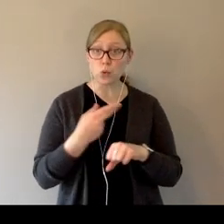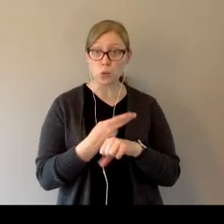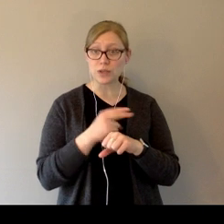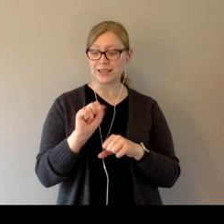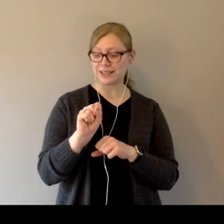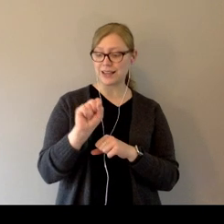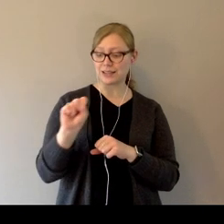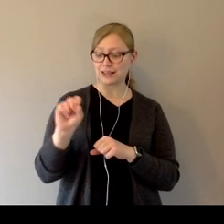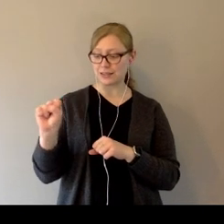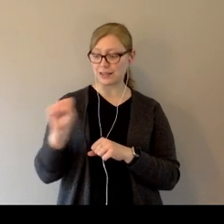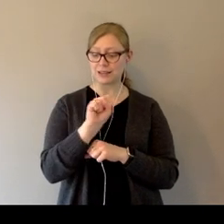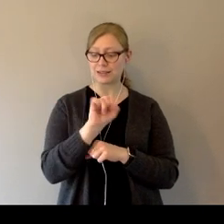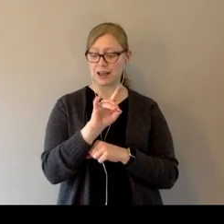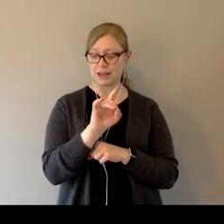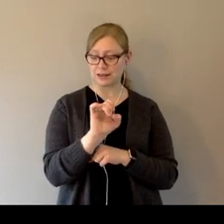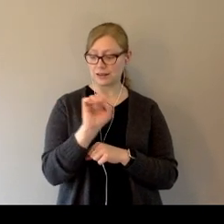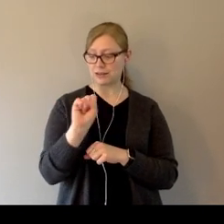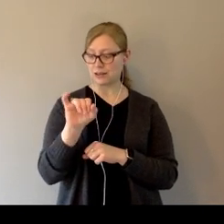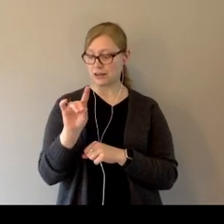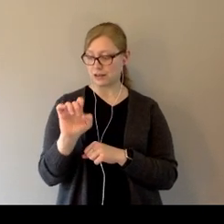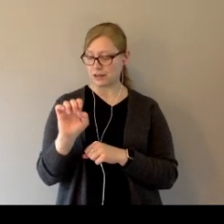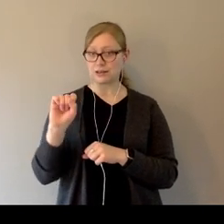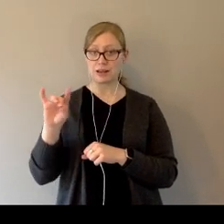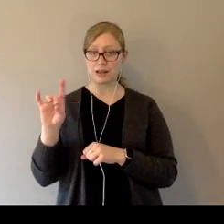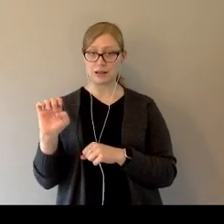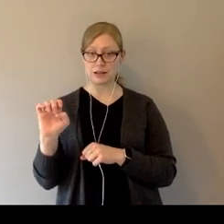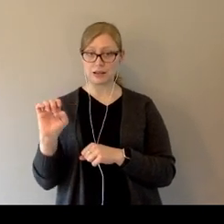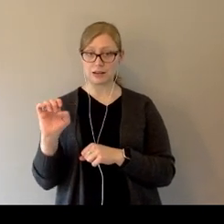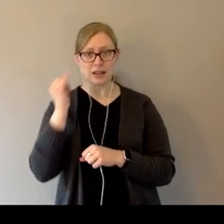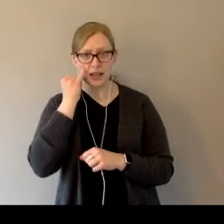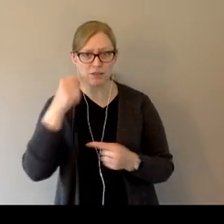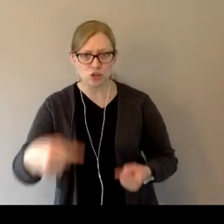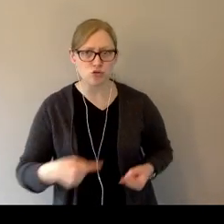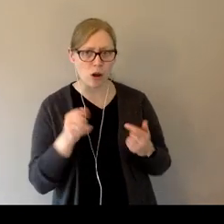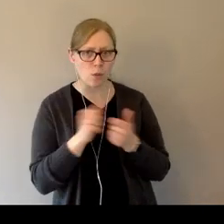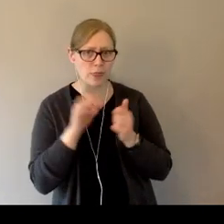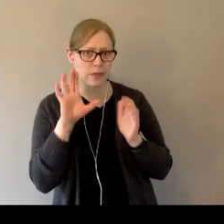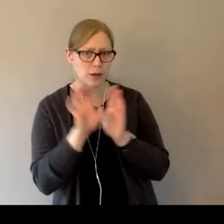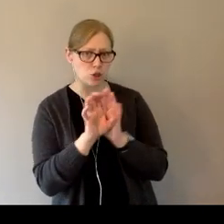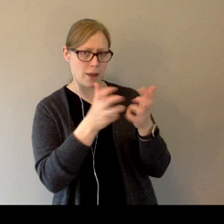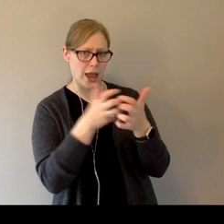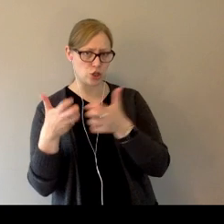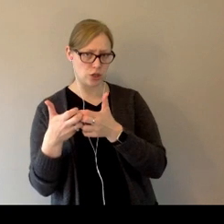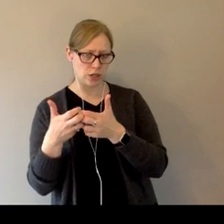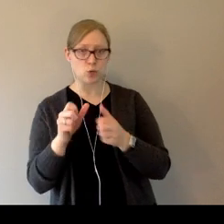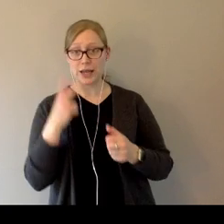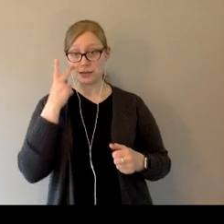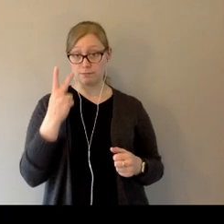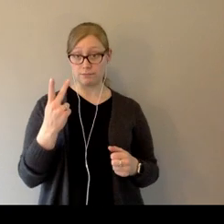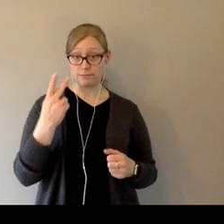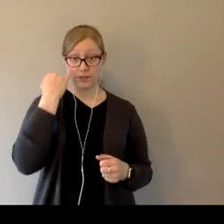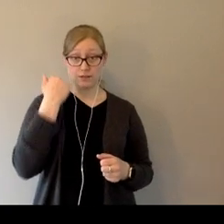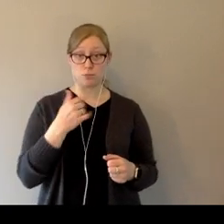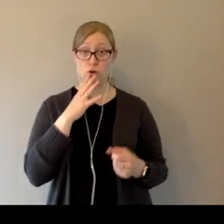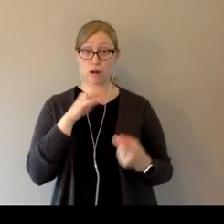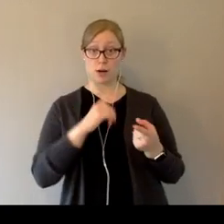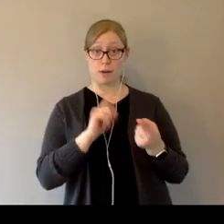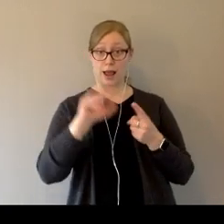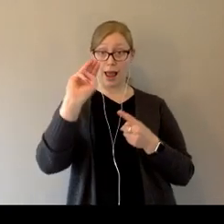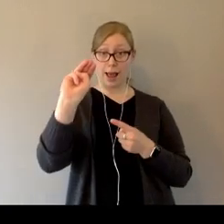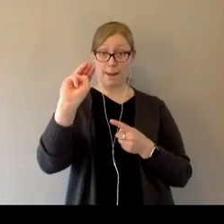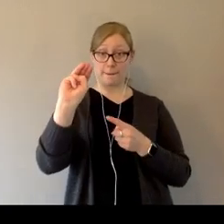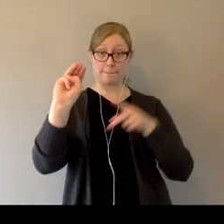you have trouble looking at the picture and matching them up in the correct order, you can see here that if I'm talking about MP, then it's